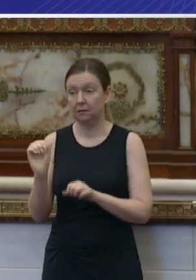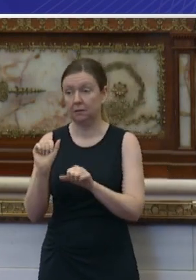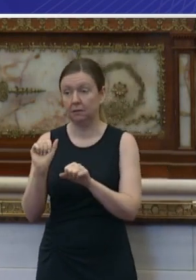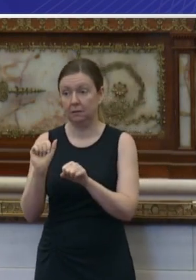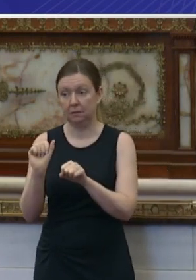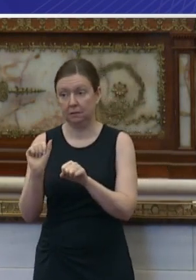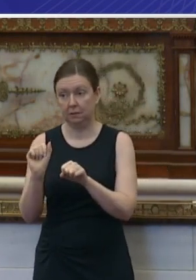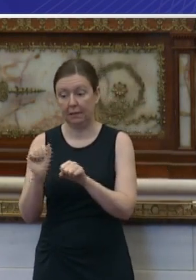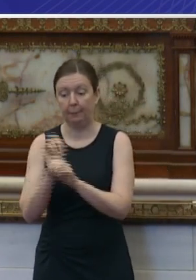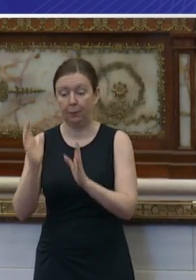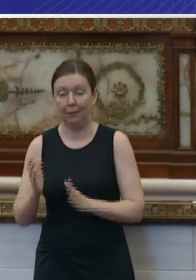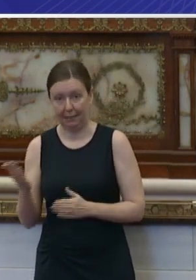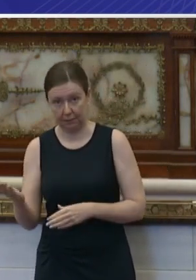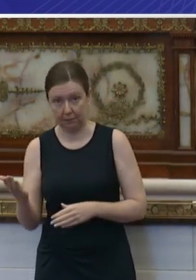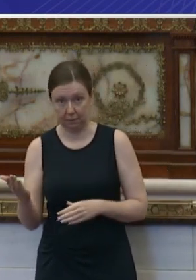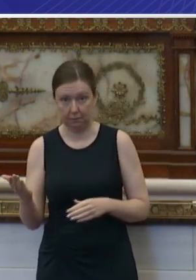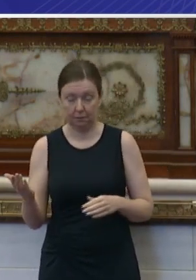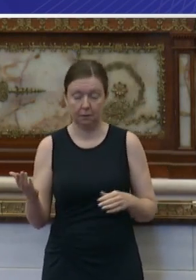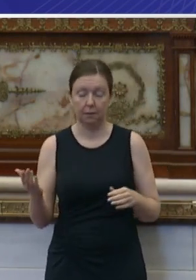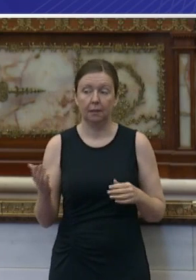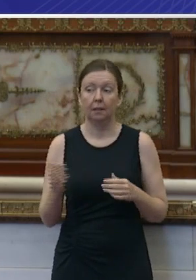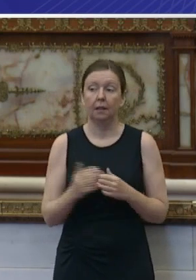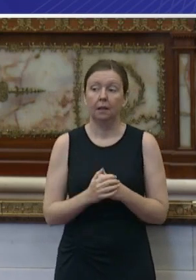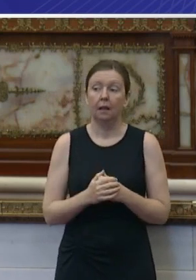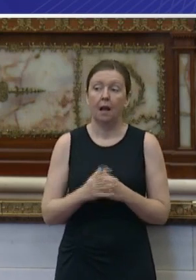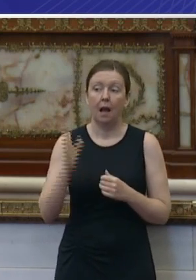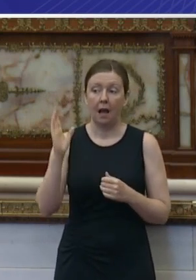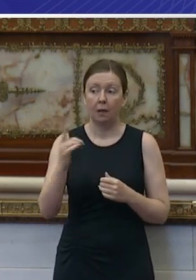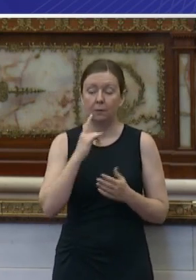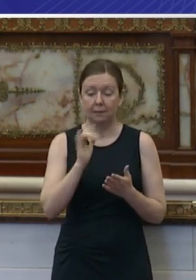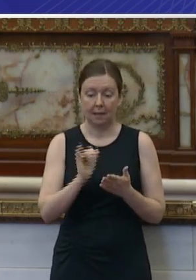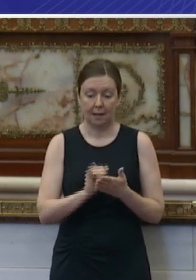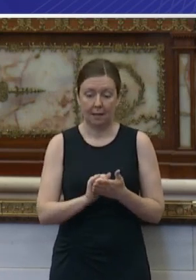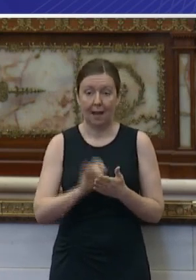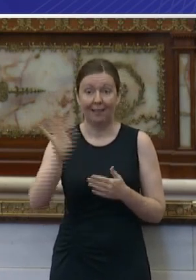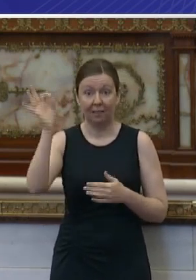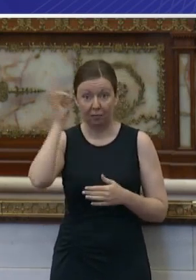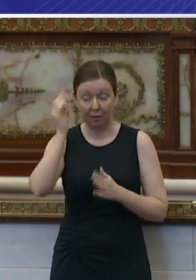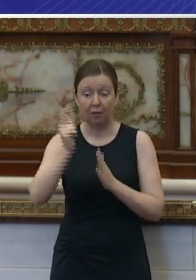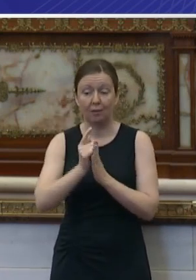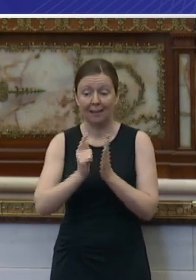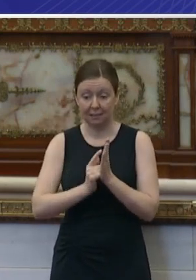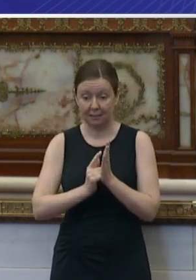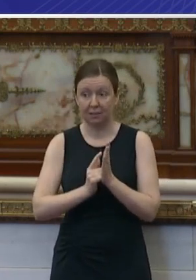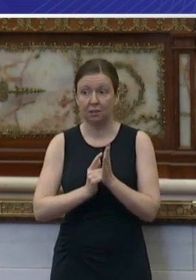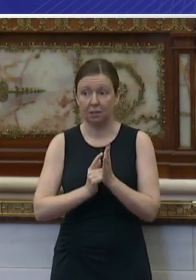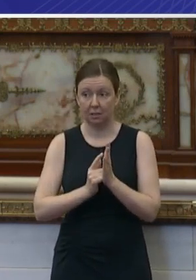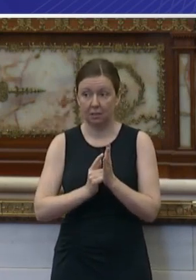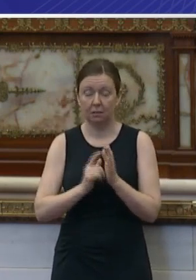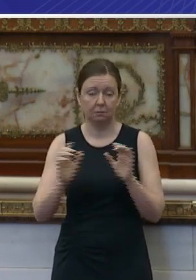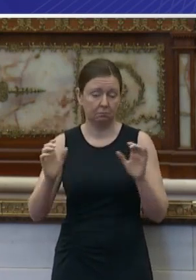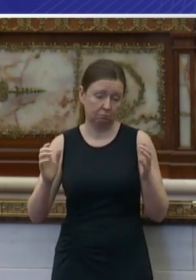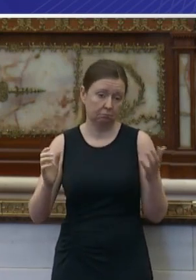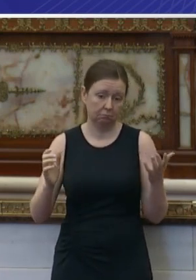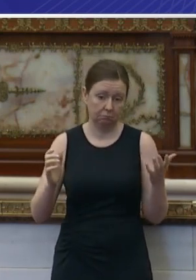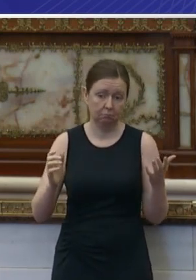the employee side of our society. And I would say that the federal legislation did